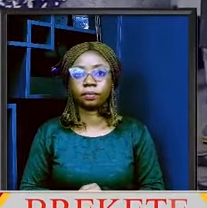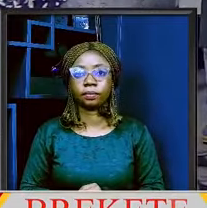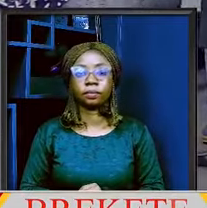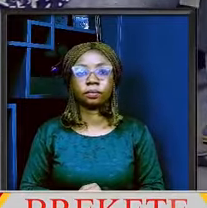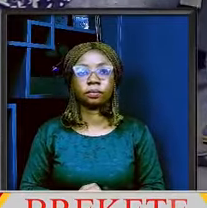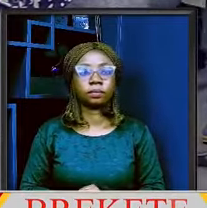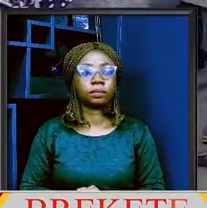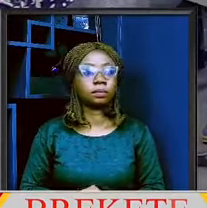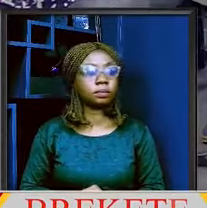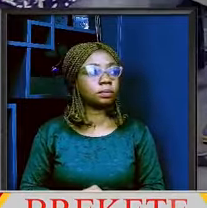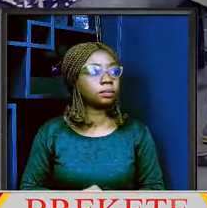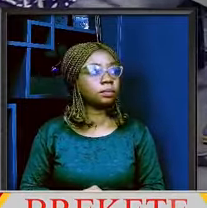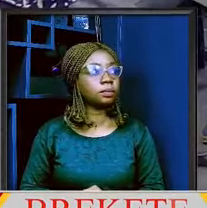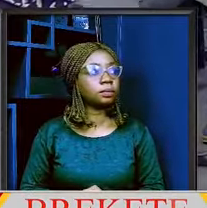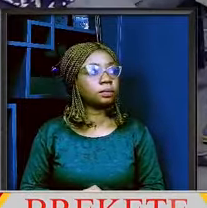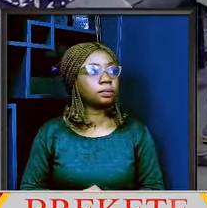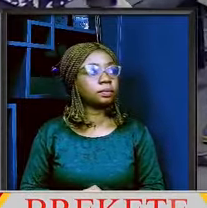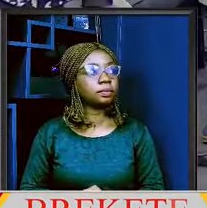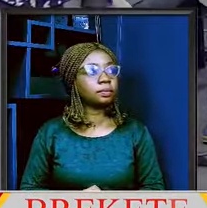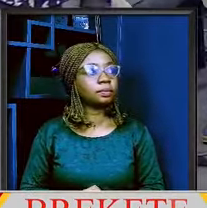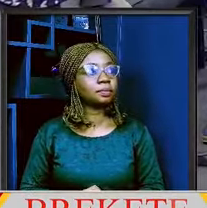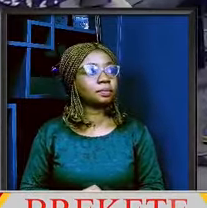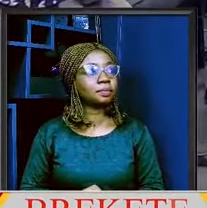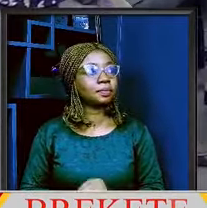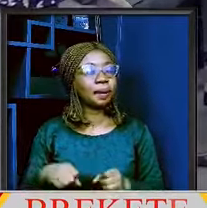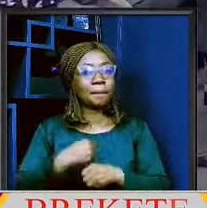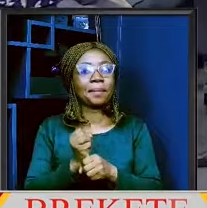So make I talk like Percy, like doctor now.